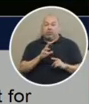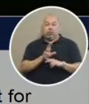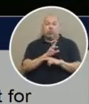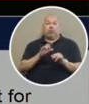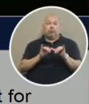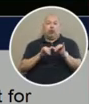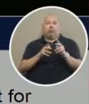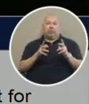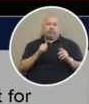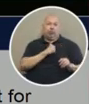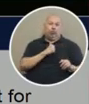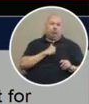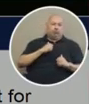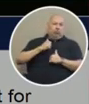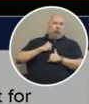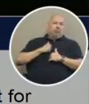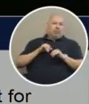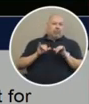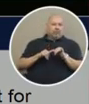Engineers.